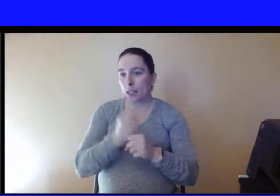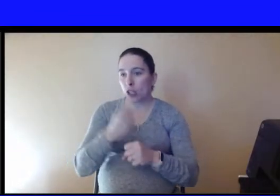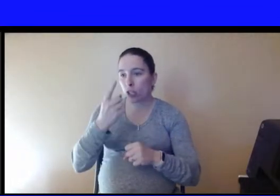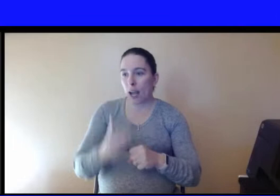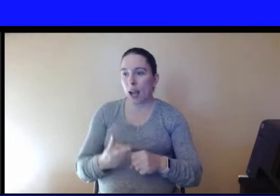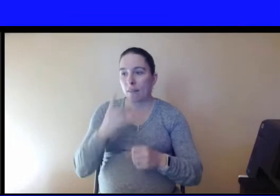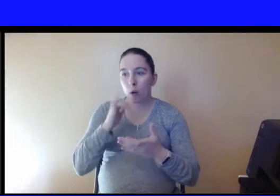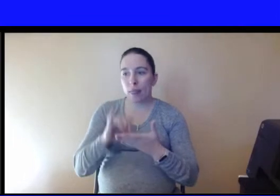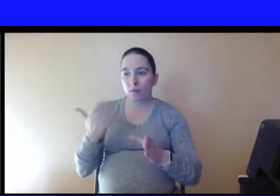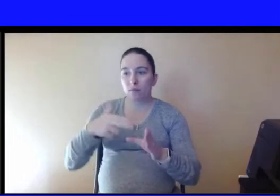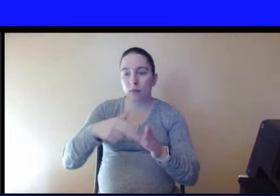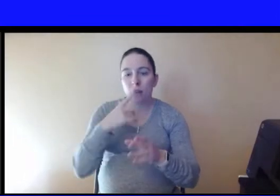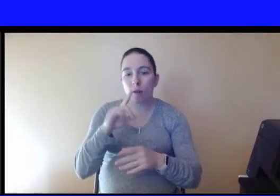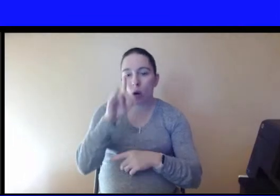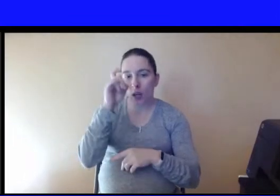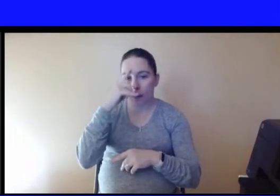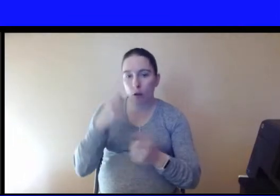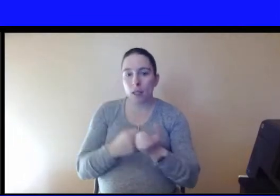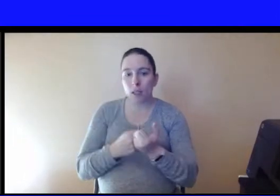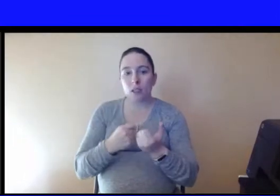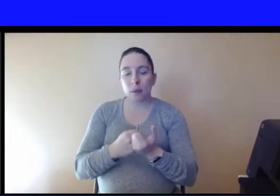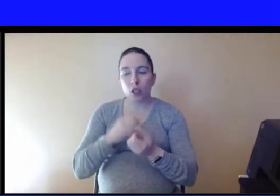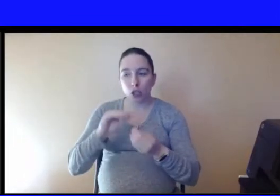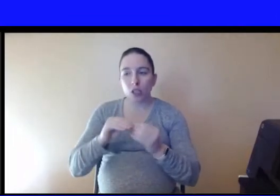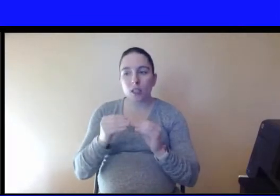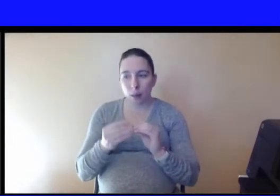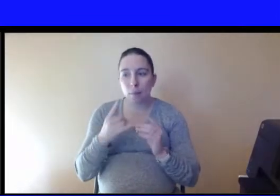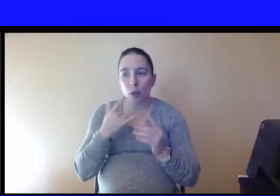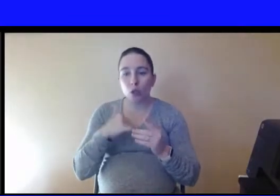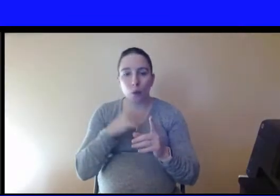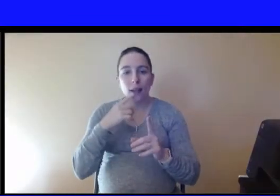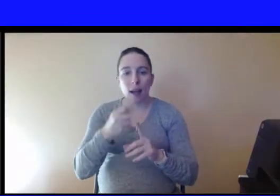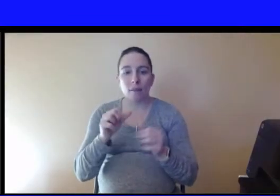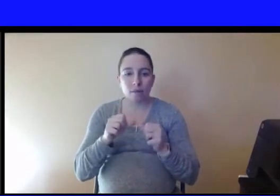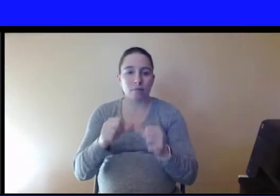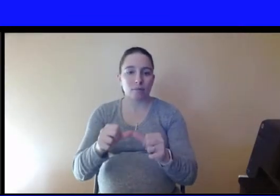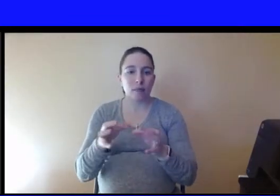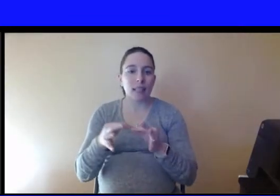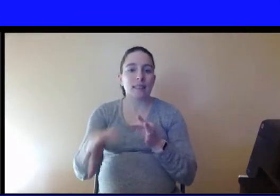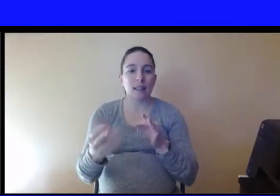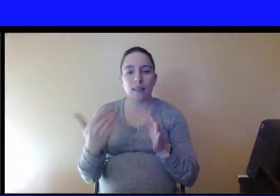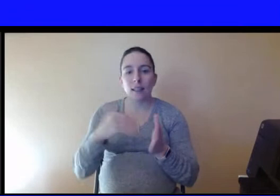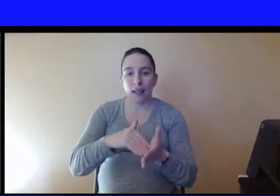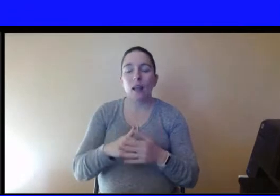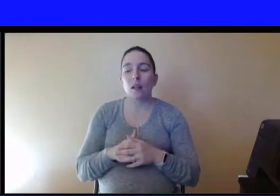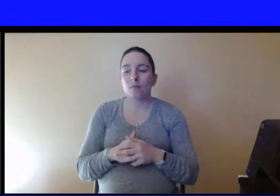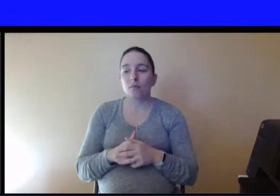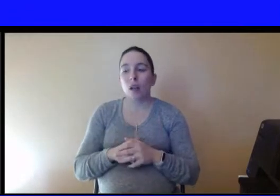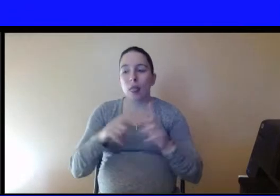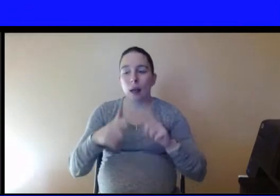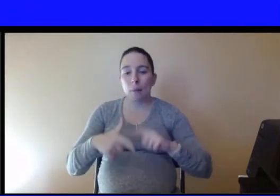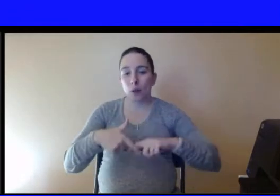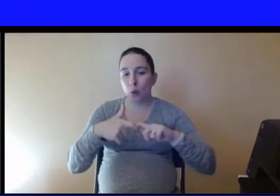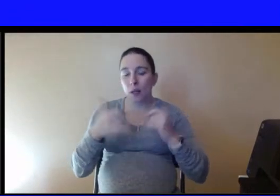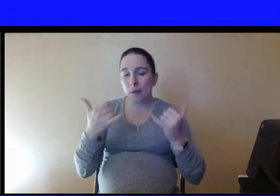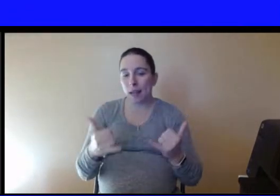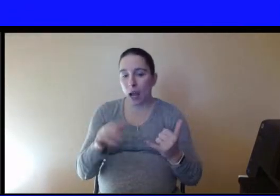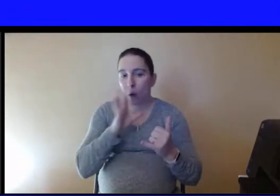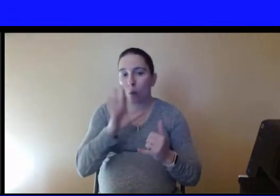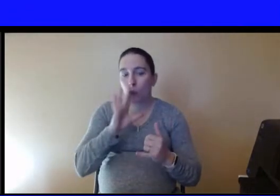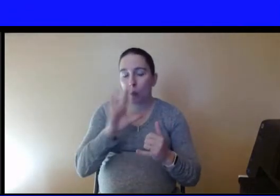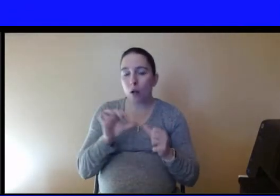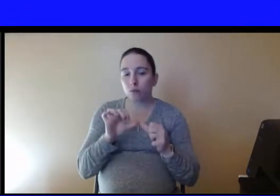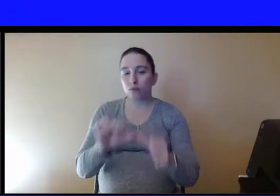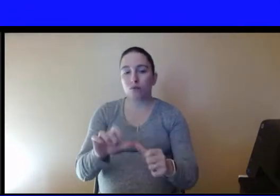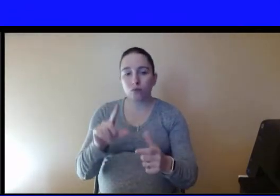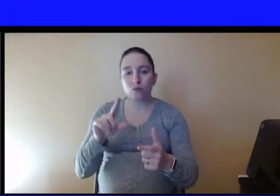We do expect that that moratorium will ultimately expire early next year, and we have been preparing for